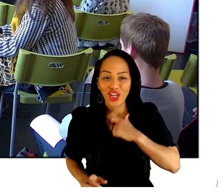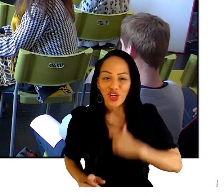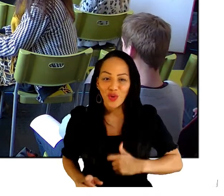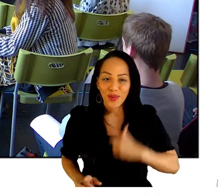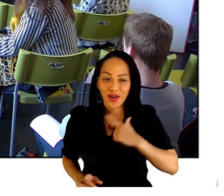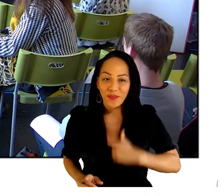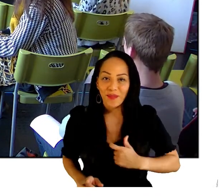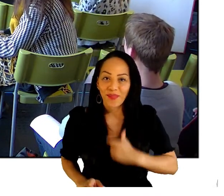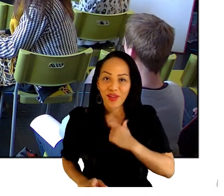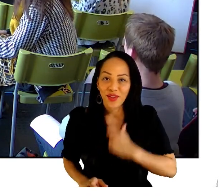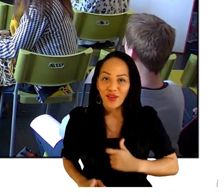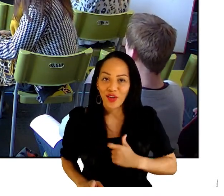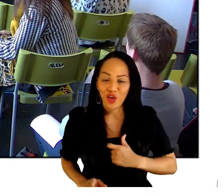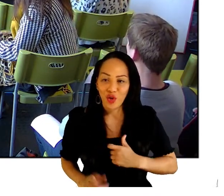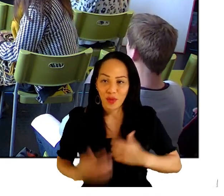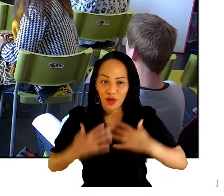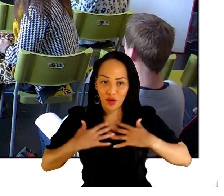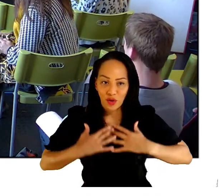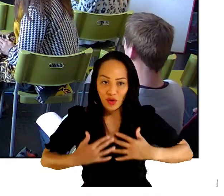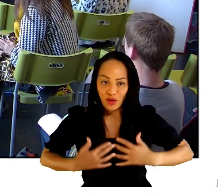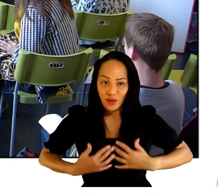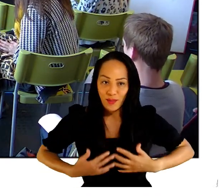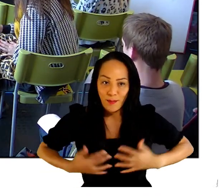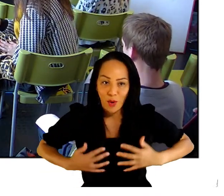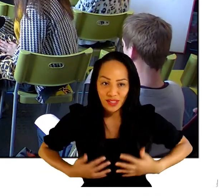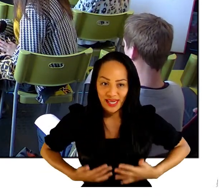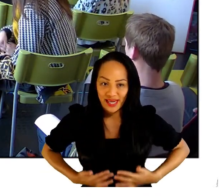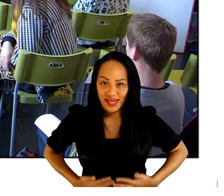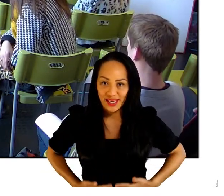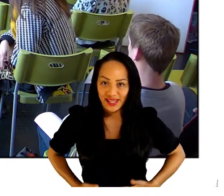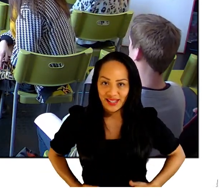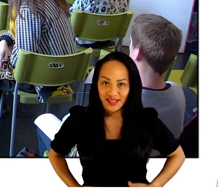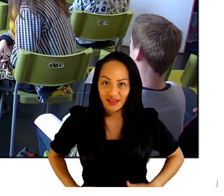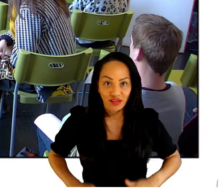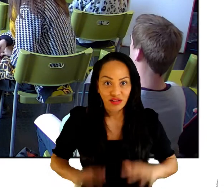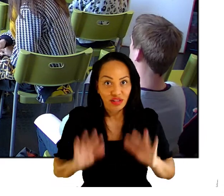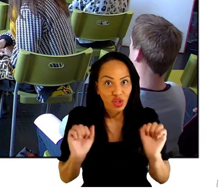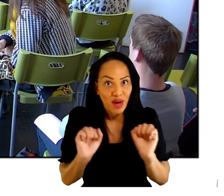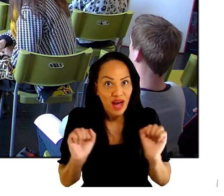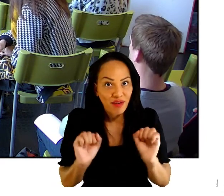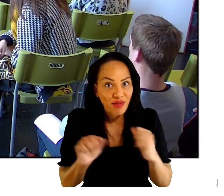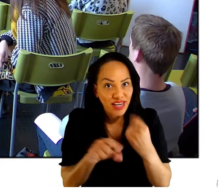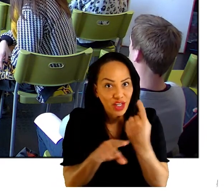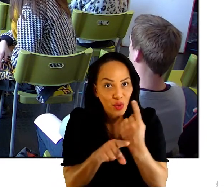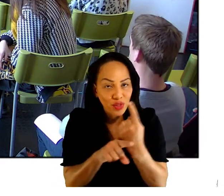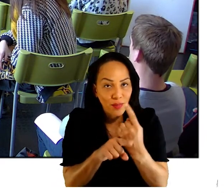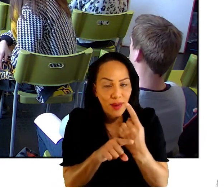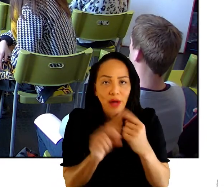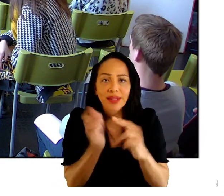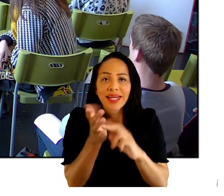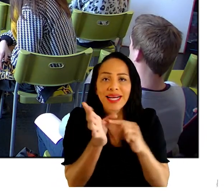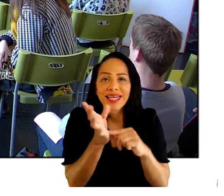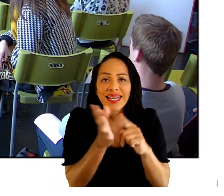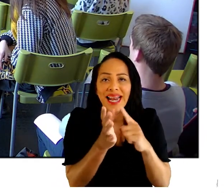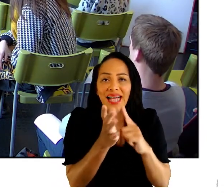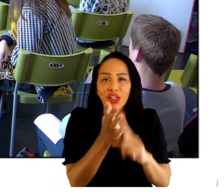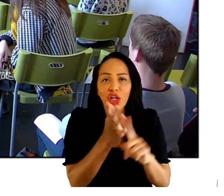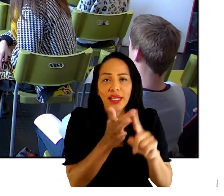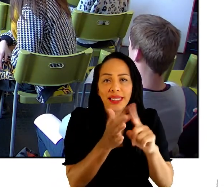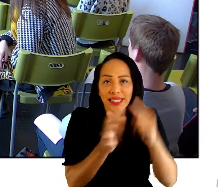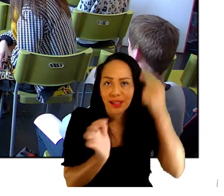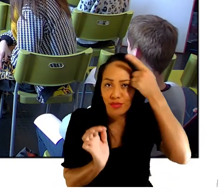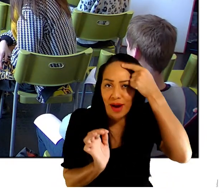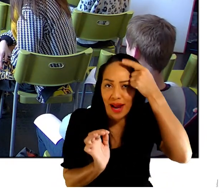happening inside Natalie's brain while all this is going on, right? Between the mysteries of the human organism and your attempts, as it were,